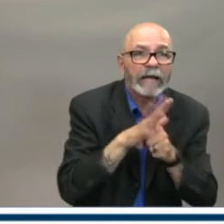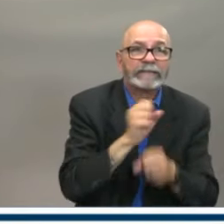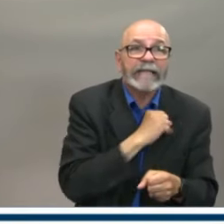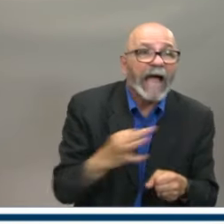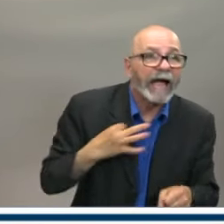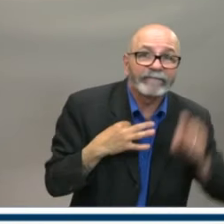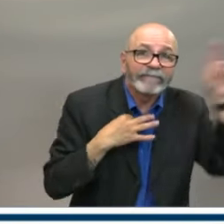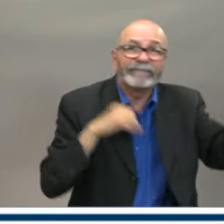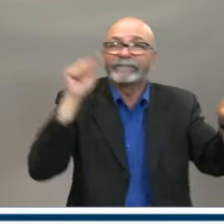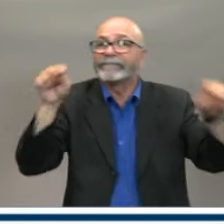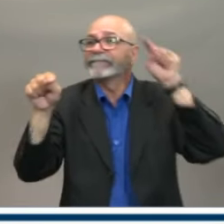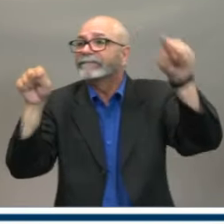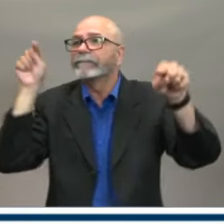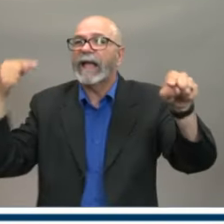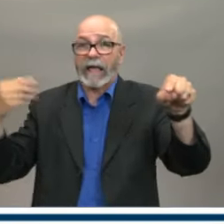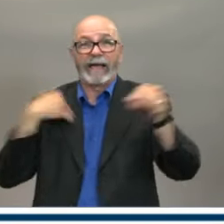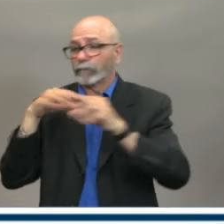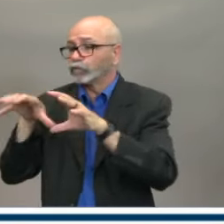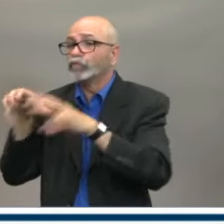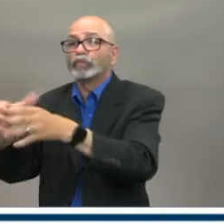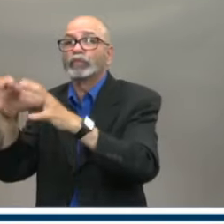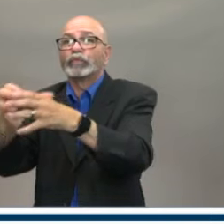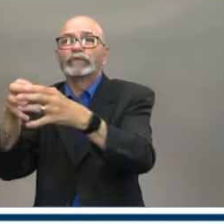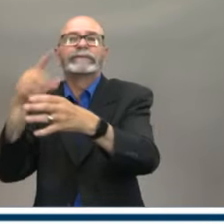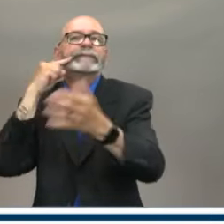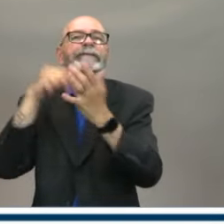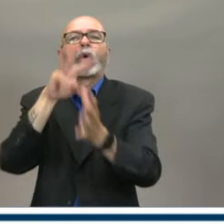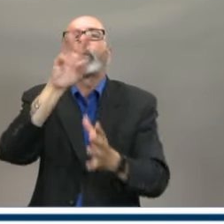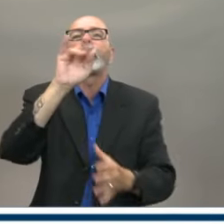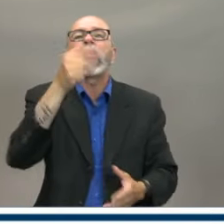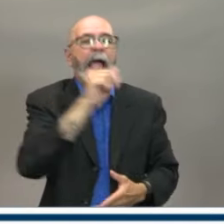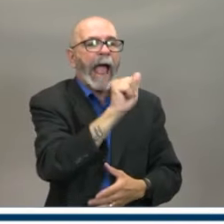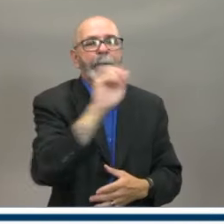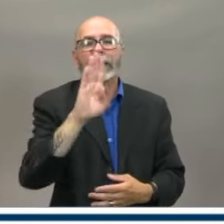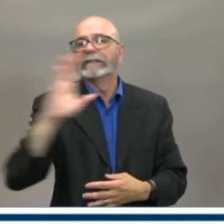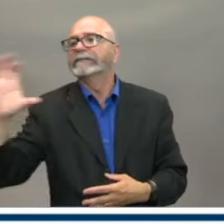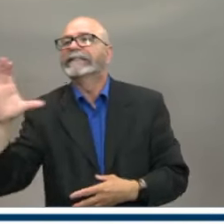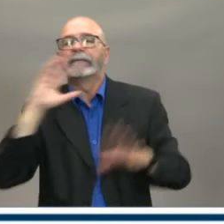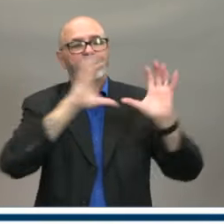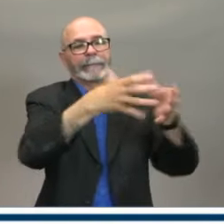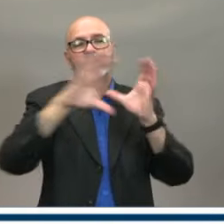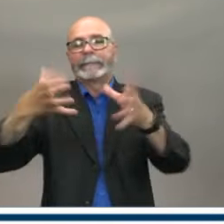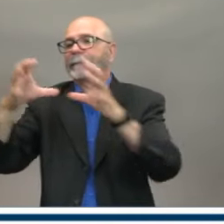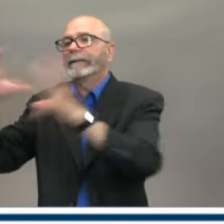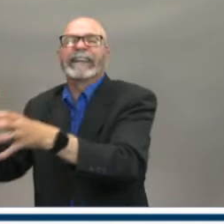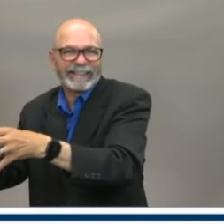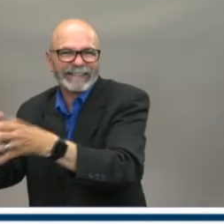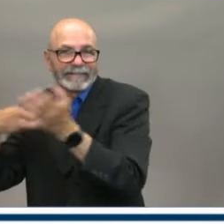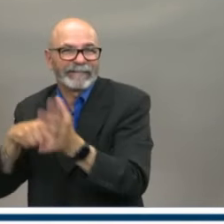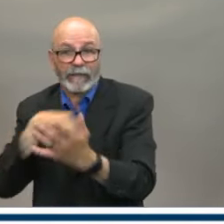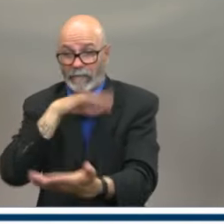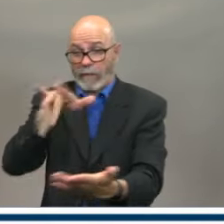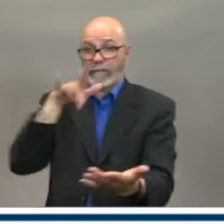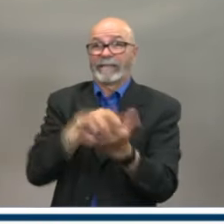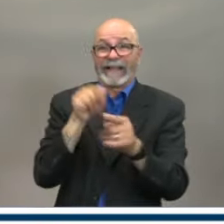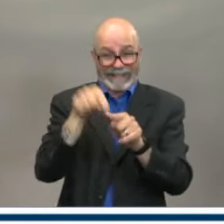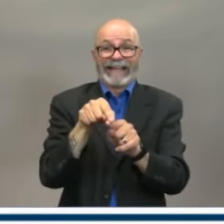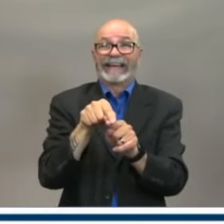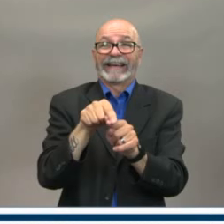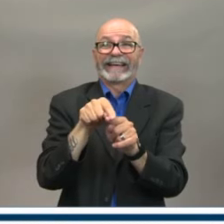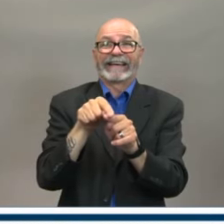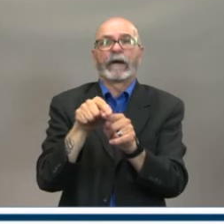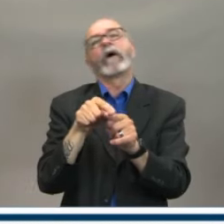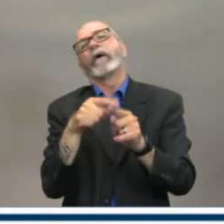to pods, so you have wings, 3 or 4 wings that actually make a facility now. In the center, there's a center pod that could be used as a common